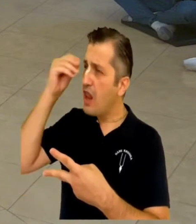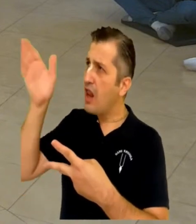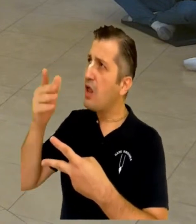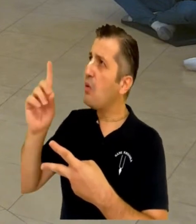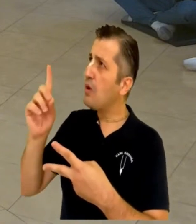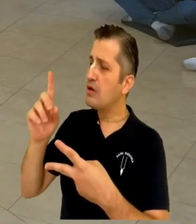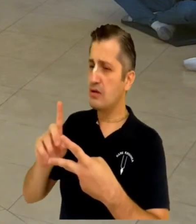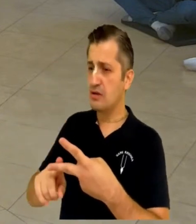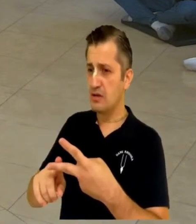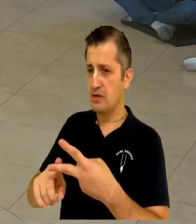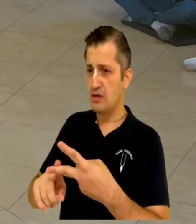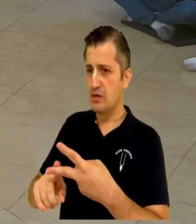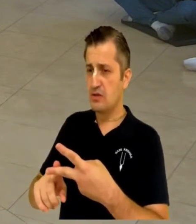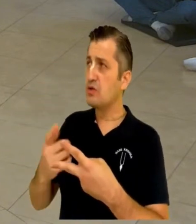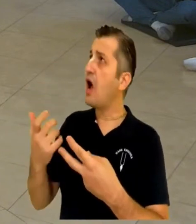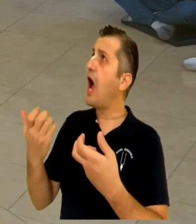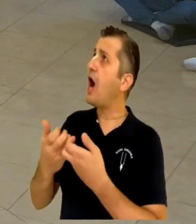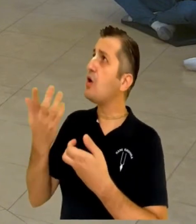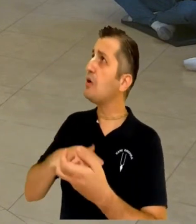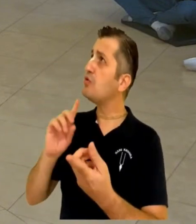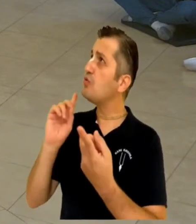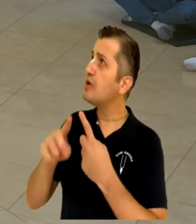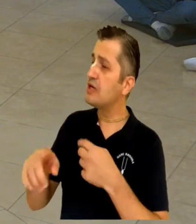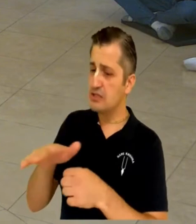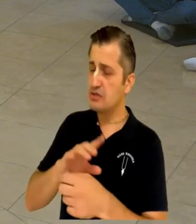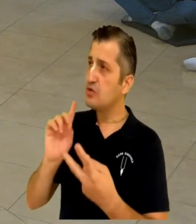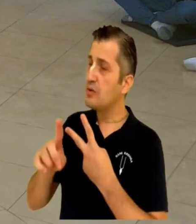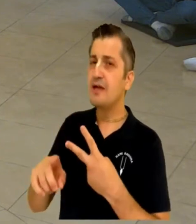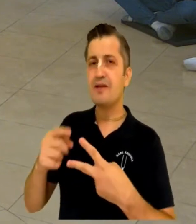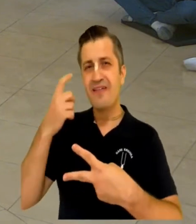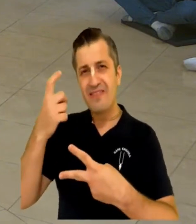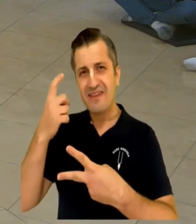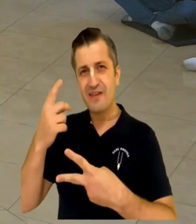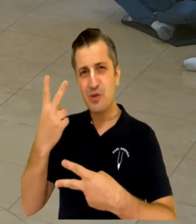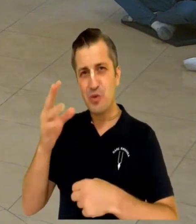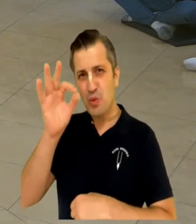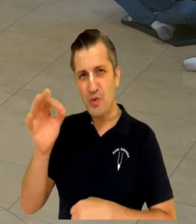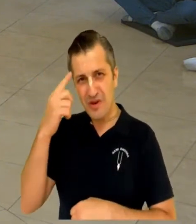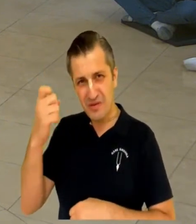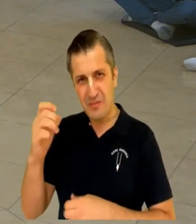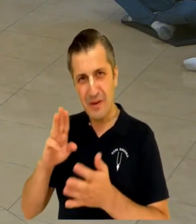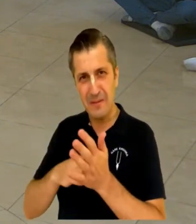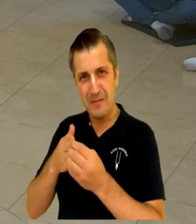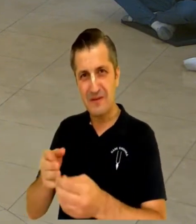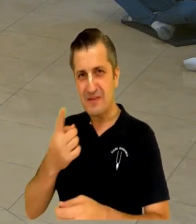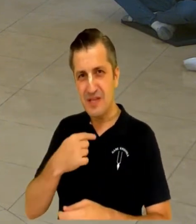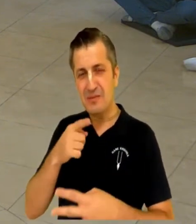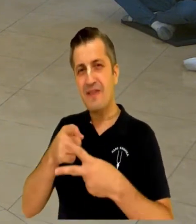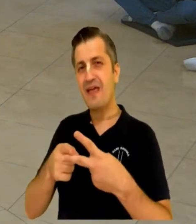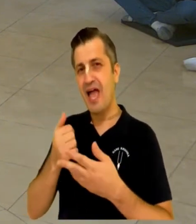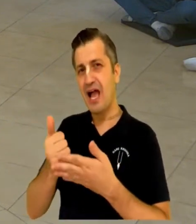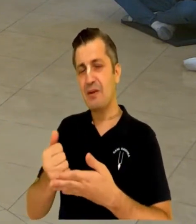question. Thank you, Hare Krishna. Thank you for the nice class. Thank you so much. Okay, Jai. Thank you so much.